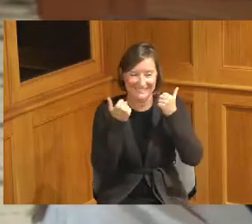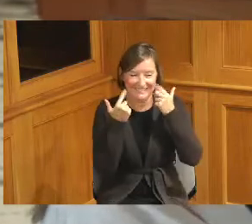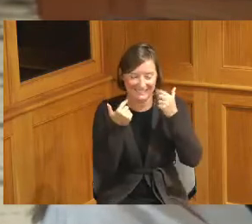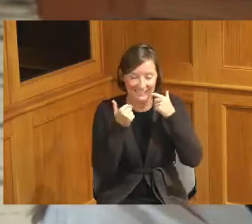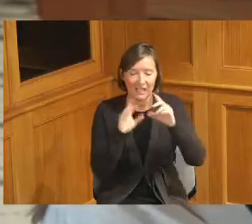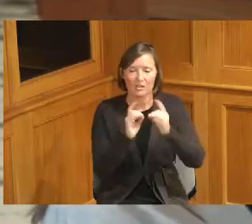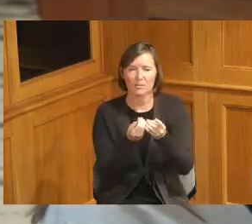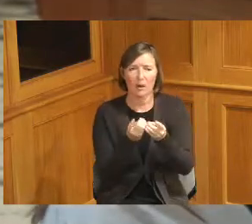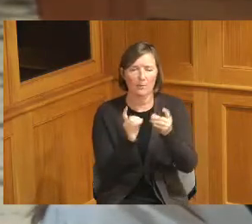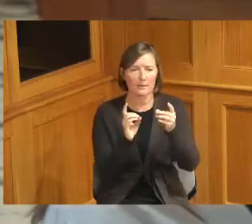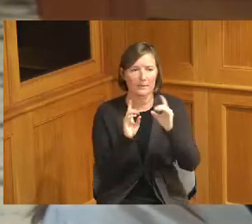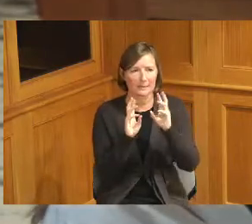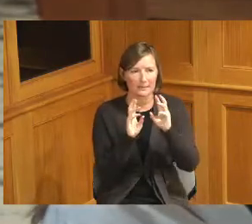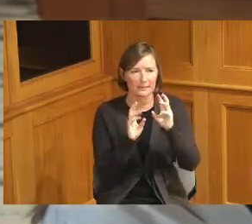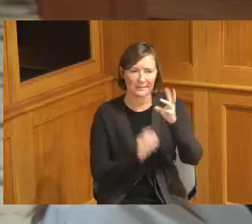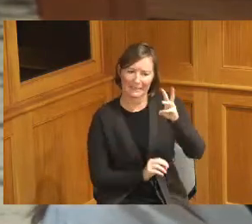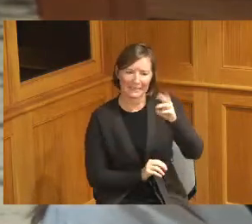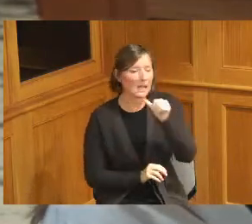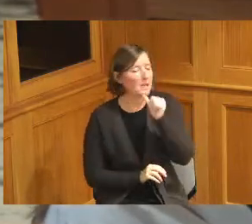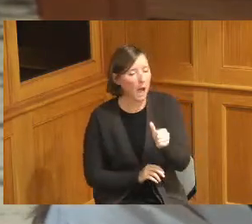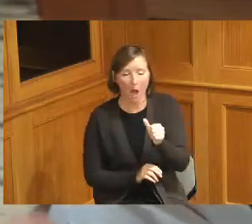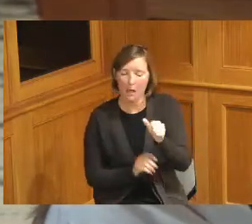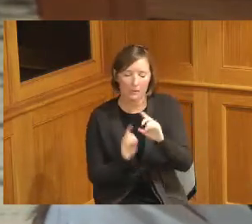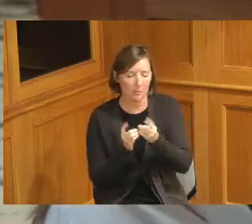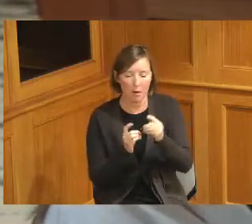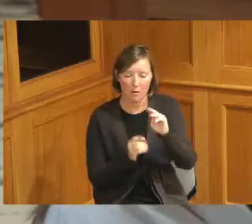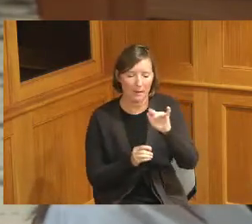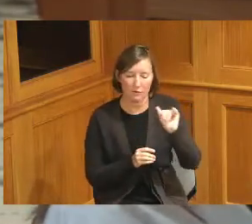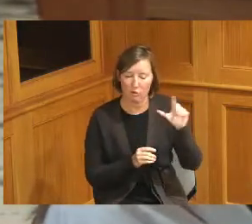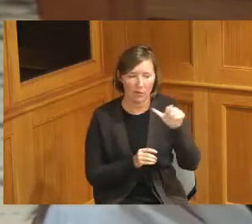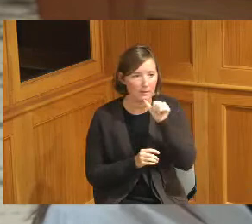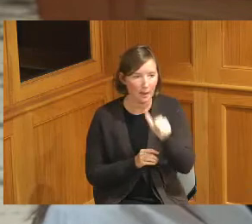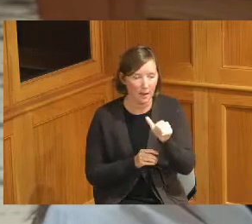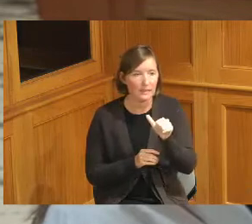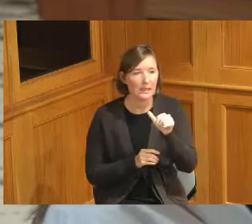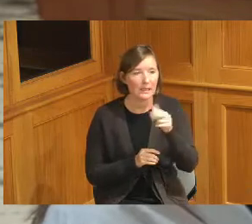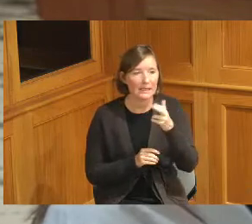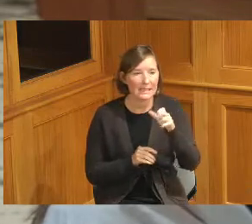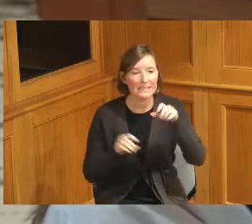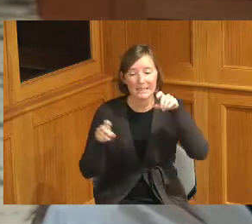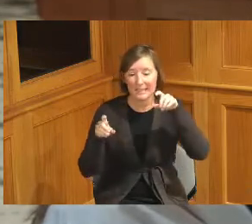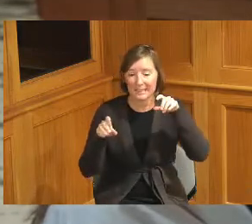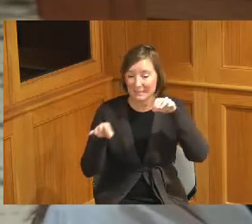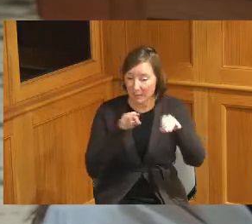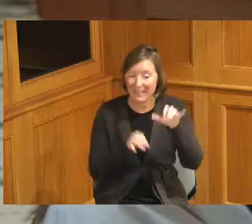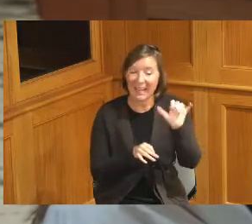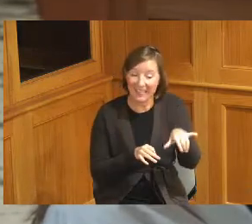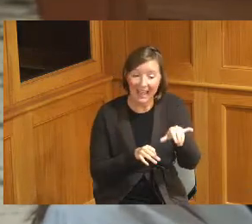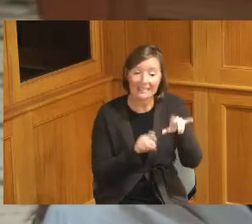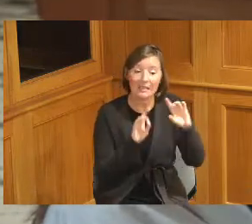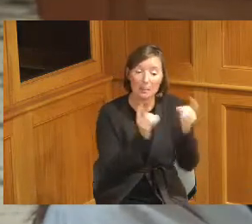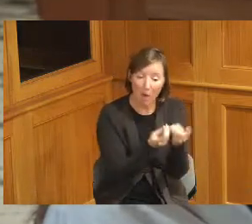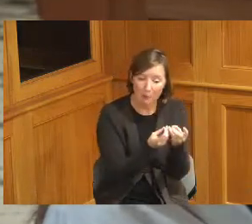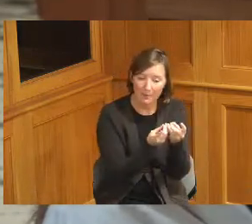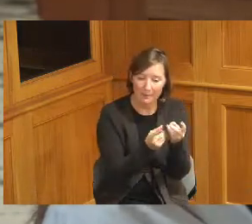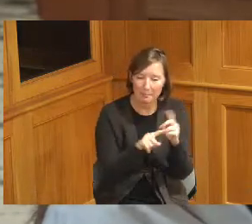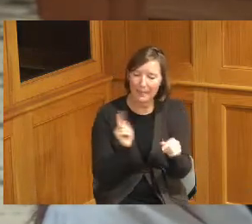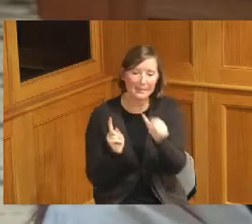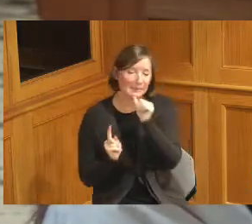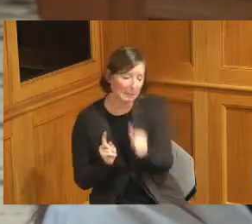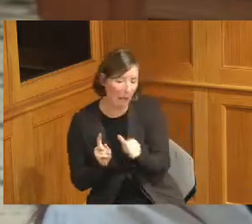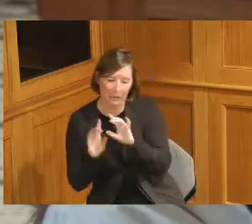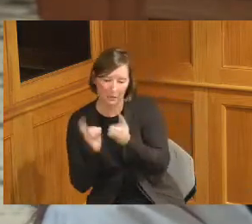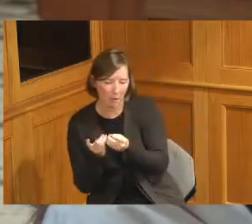16 is, I think that's non-departmentals. It's which, isn't that a great name for a department? A department that's not a department. It's a catch-all